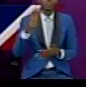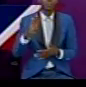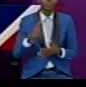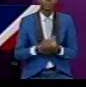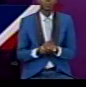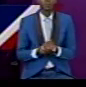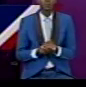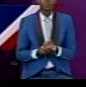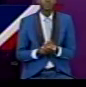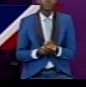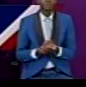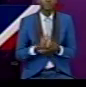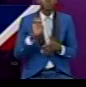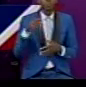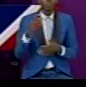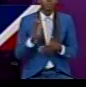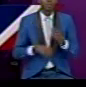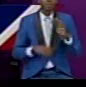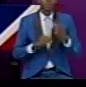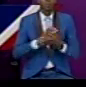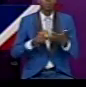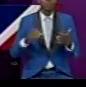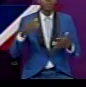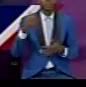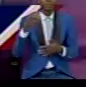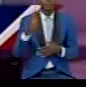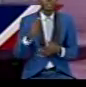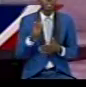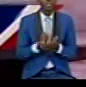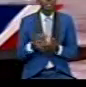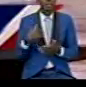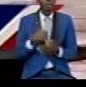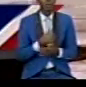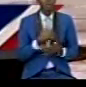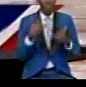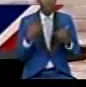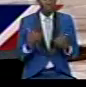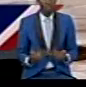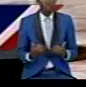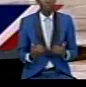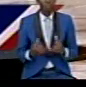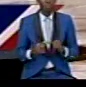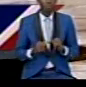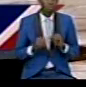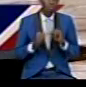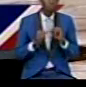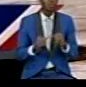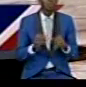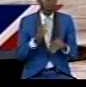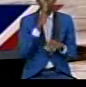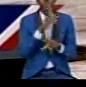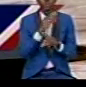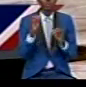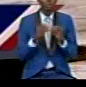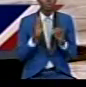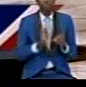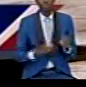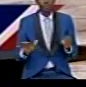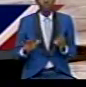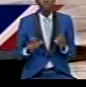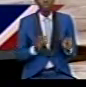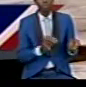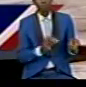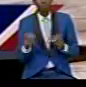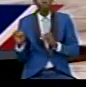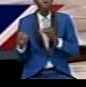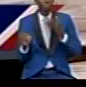chapter 4, verse 14, that we henceforth be no more children, tossed to and